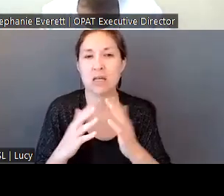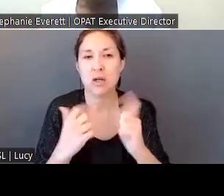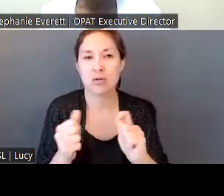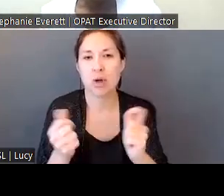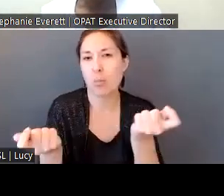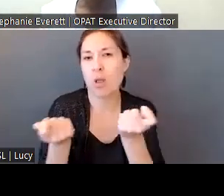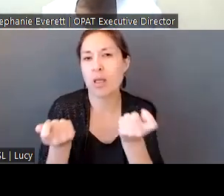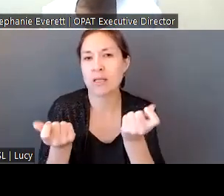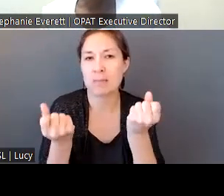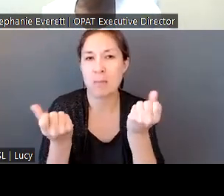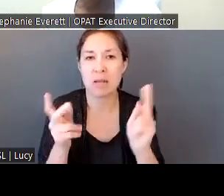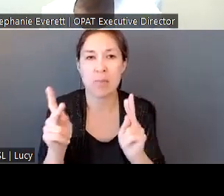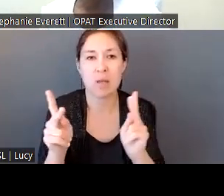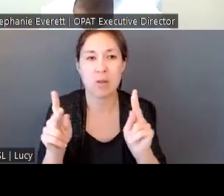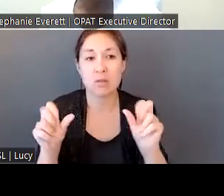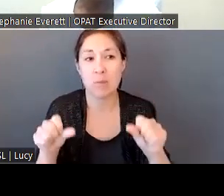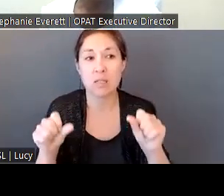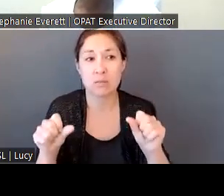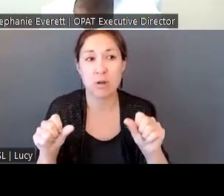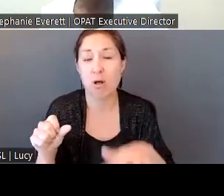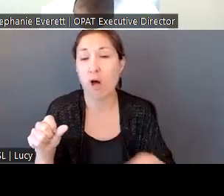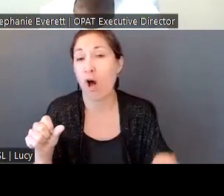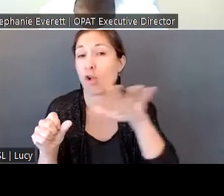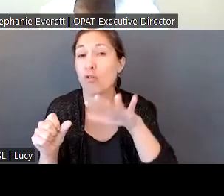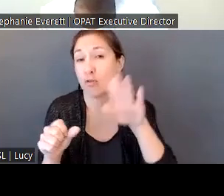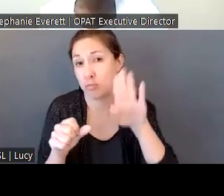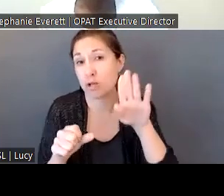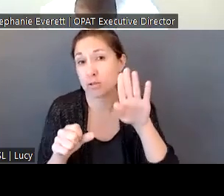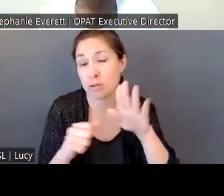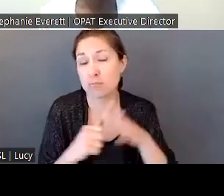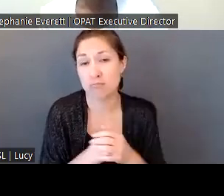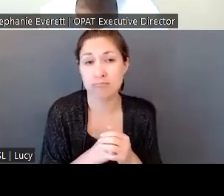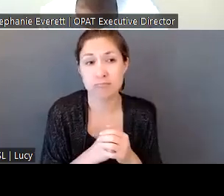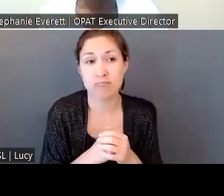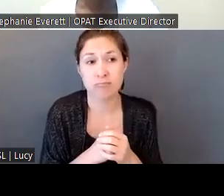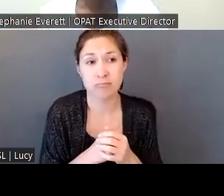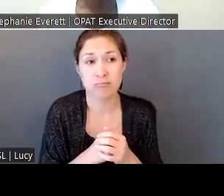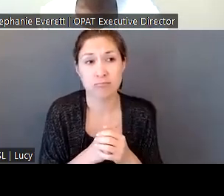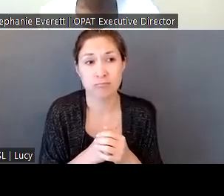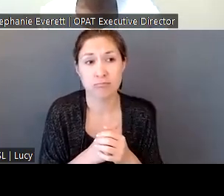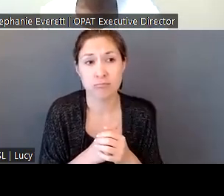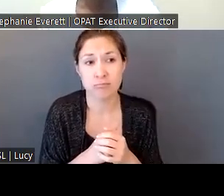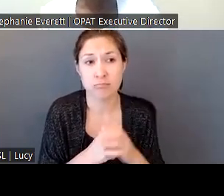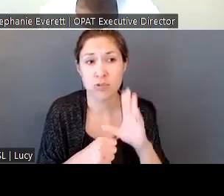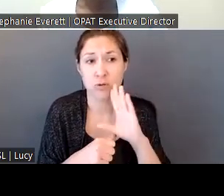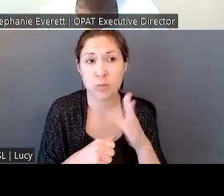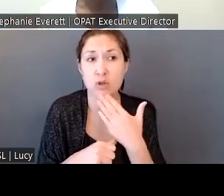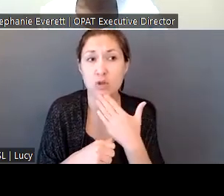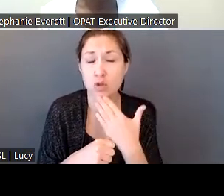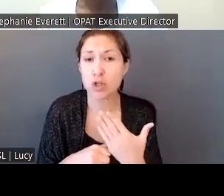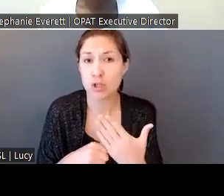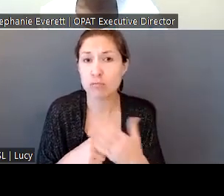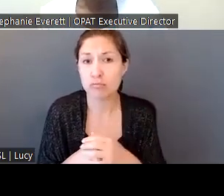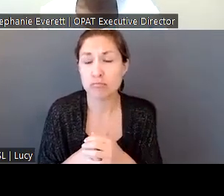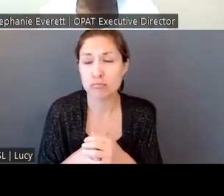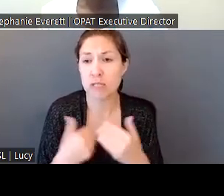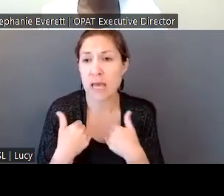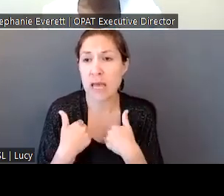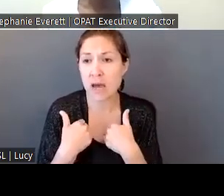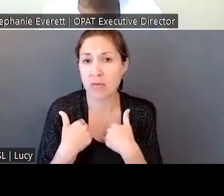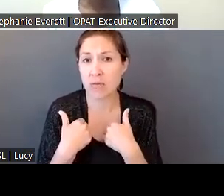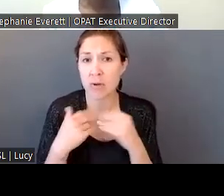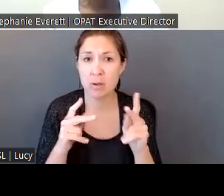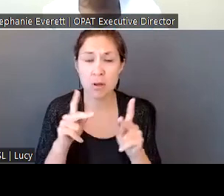in our conversation. So it is good to have so many people be